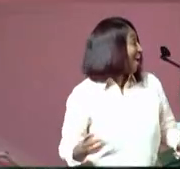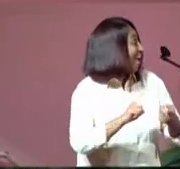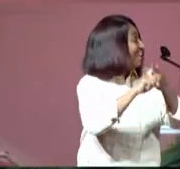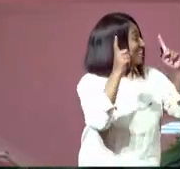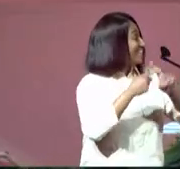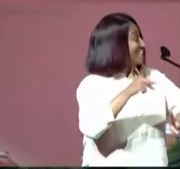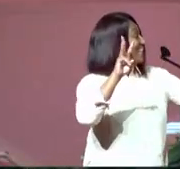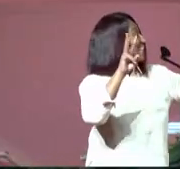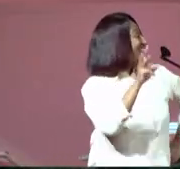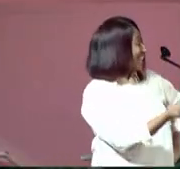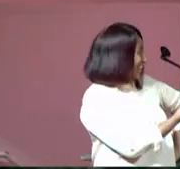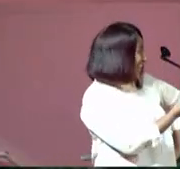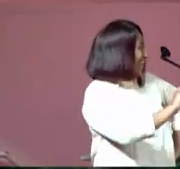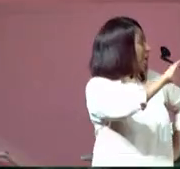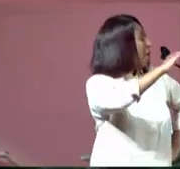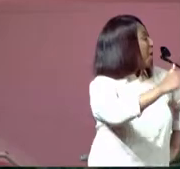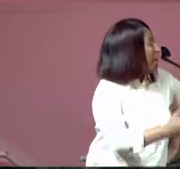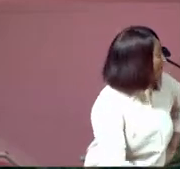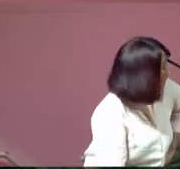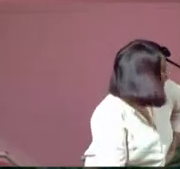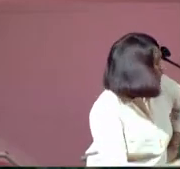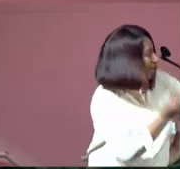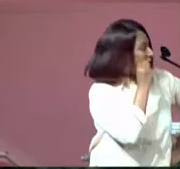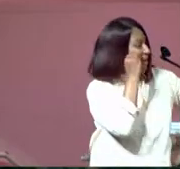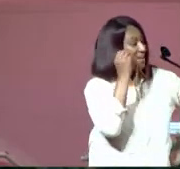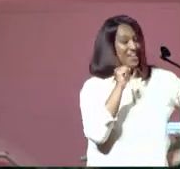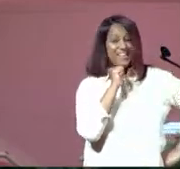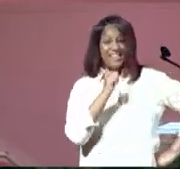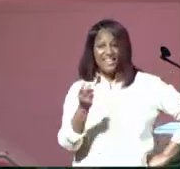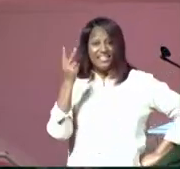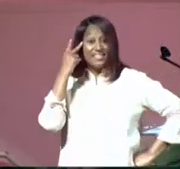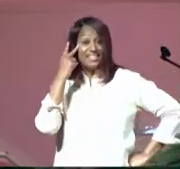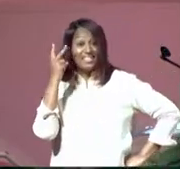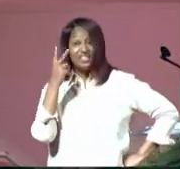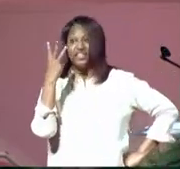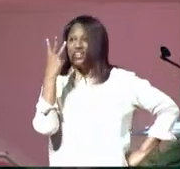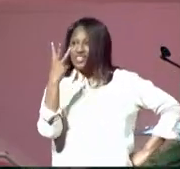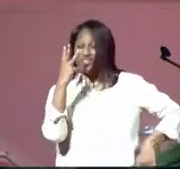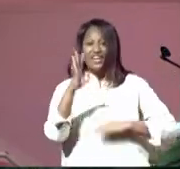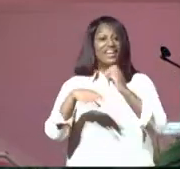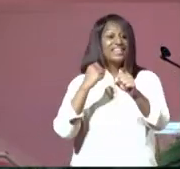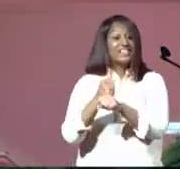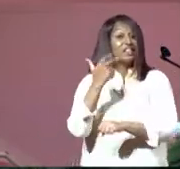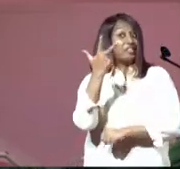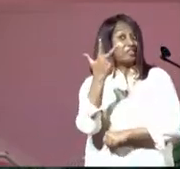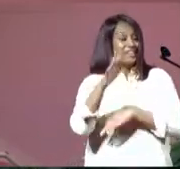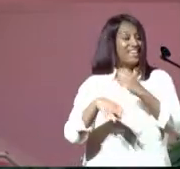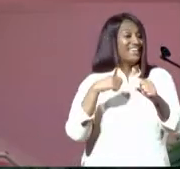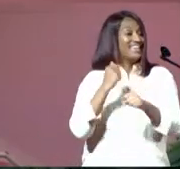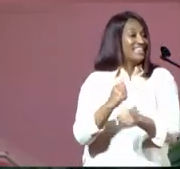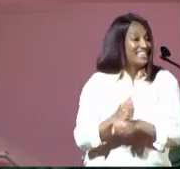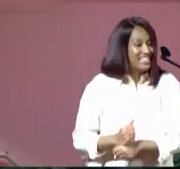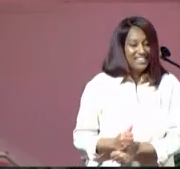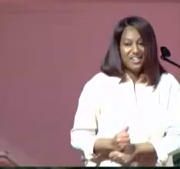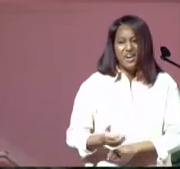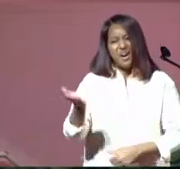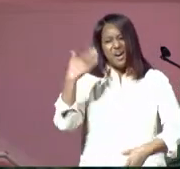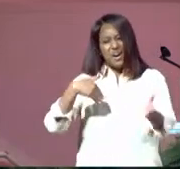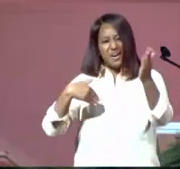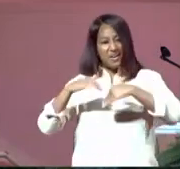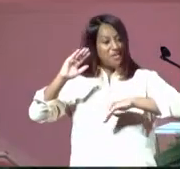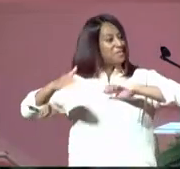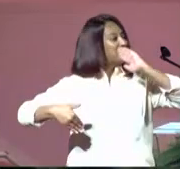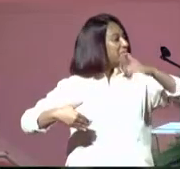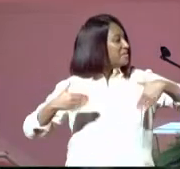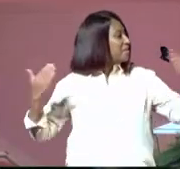Friendship West. Welcome him home. He ain't seen y'all in 3 years. Y'all ain't seen him in person in 3 years. So come on, let's welcome him